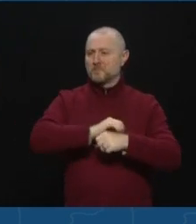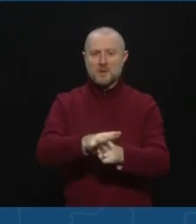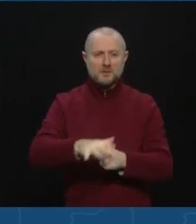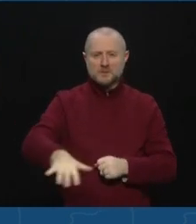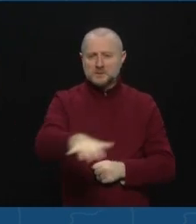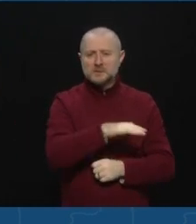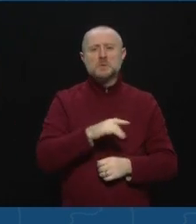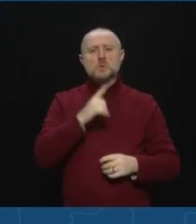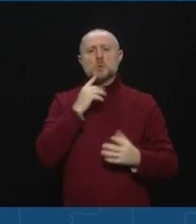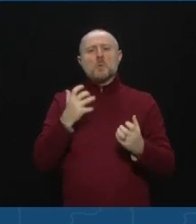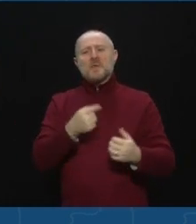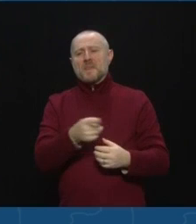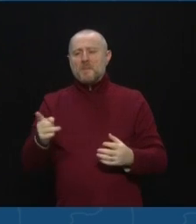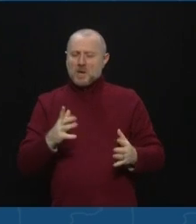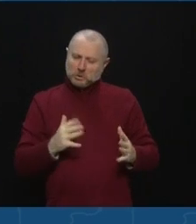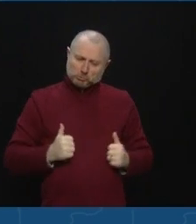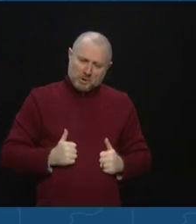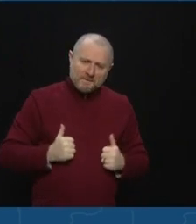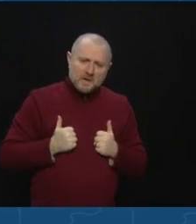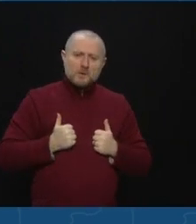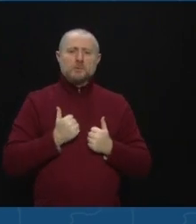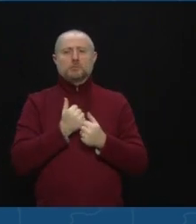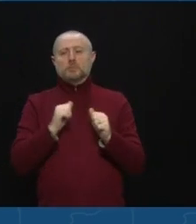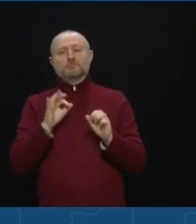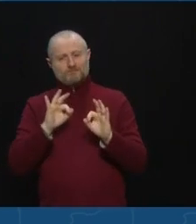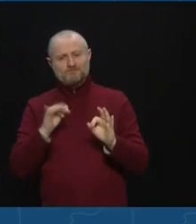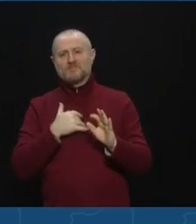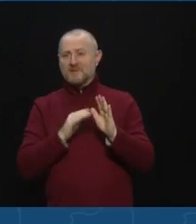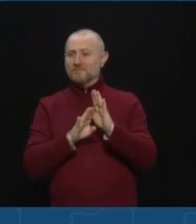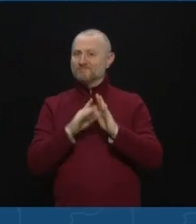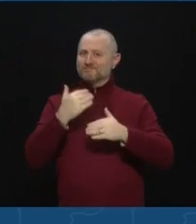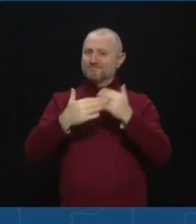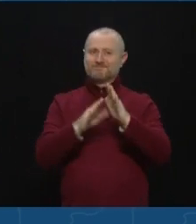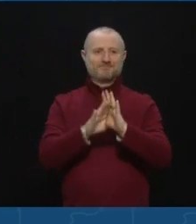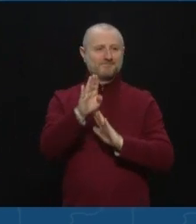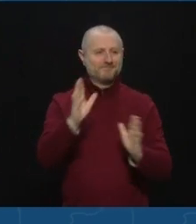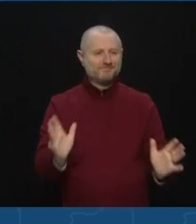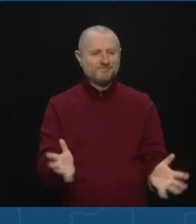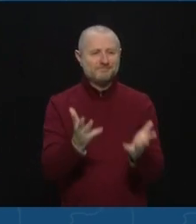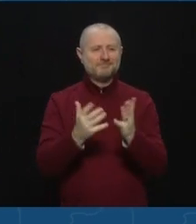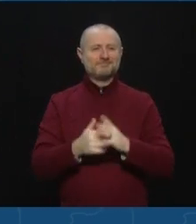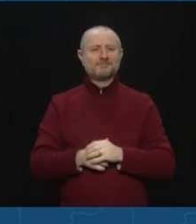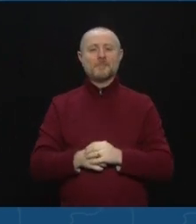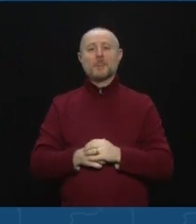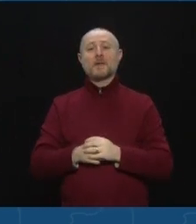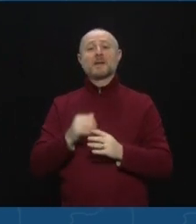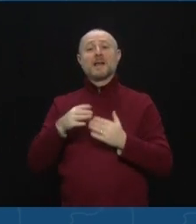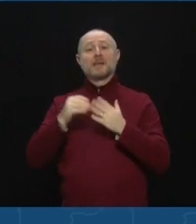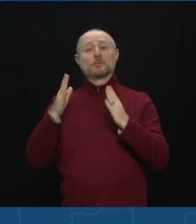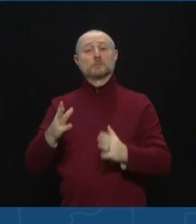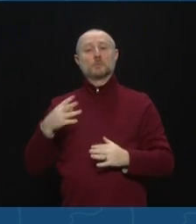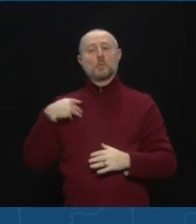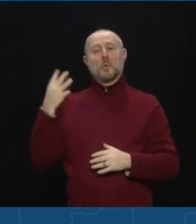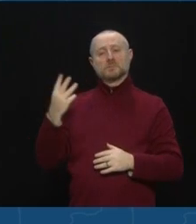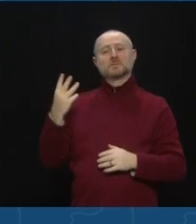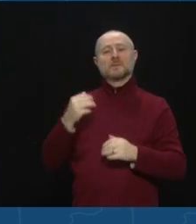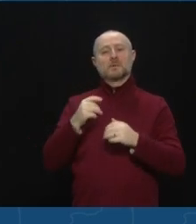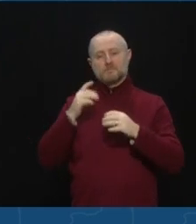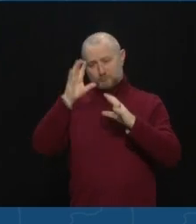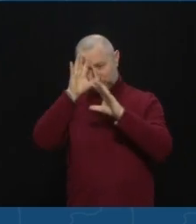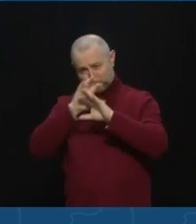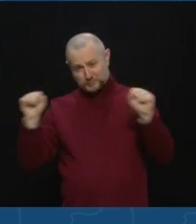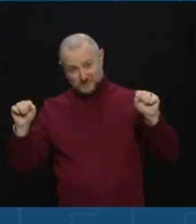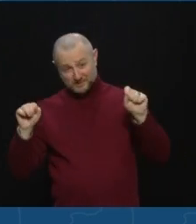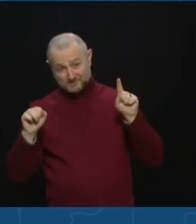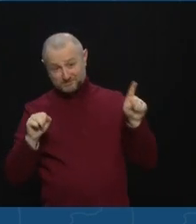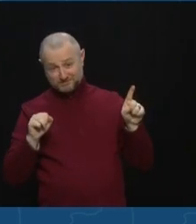to thrive. And using the unprecedented infusion of money from our leaders in Washington, starting with President Joe Biden, New York will see